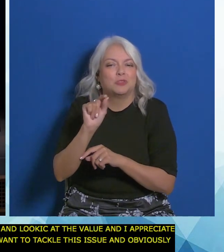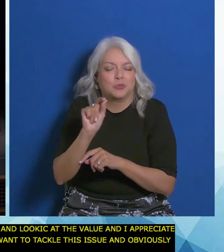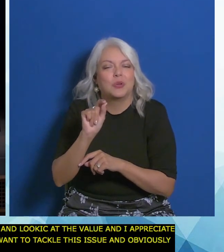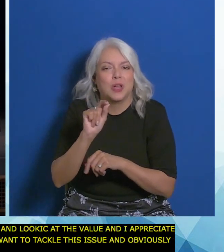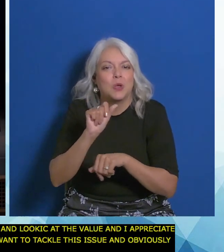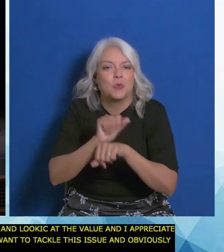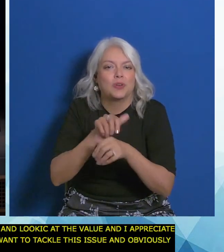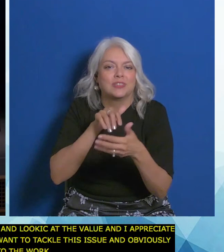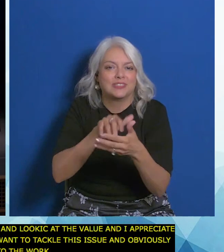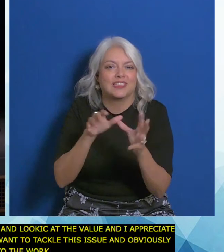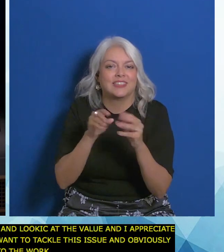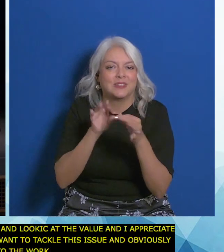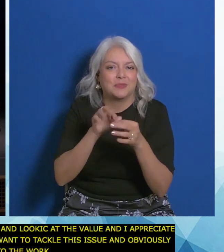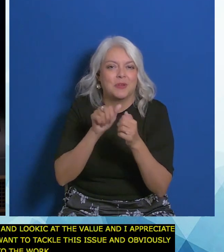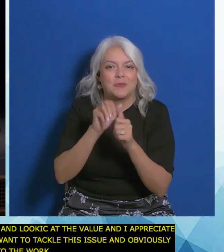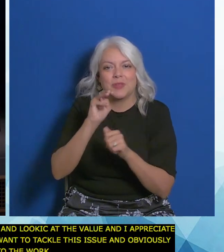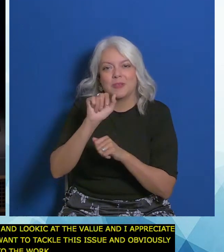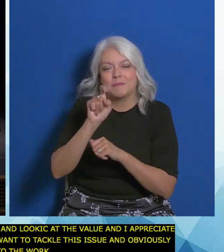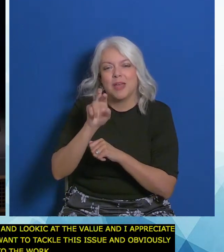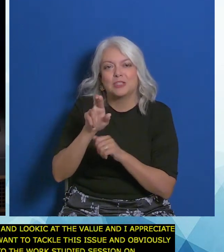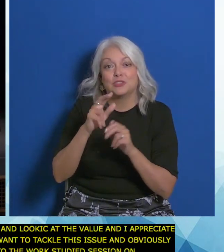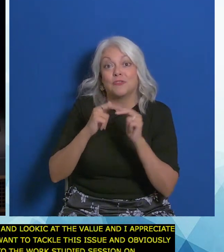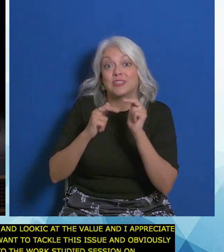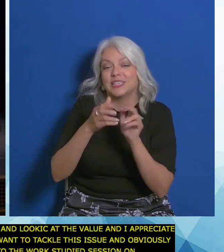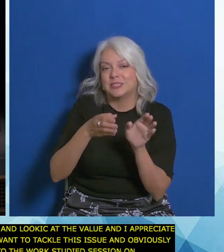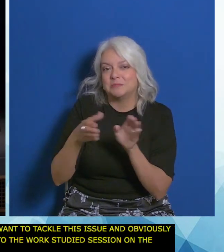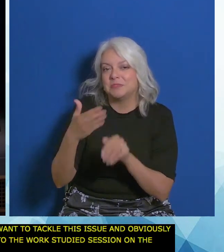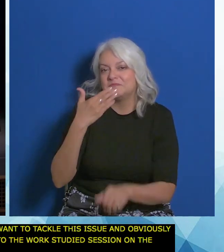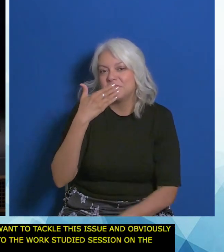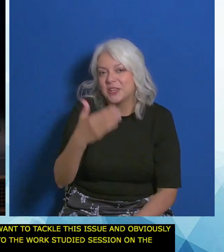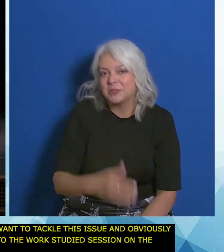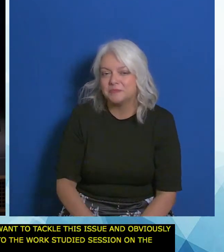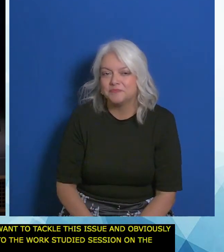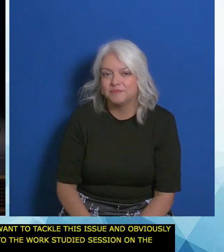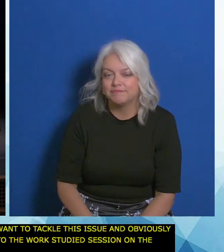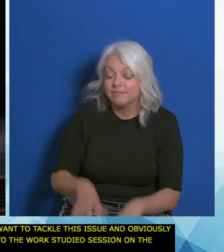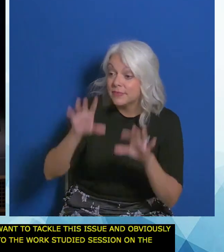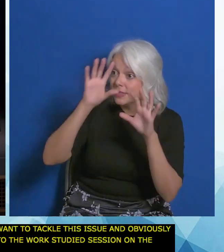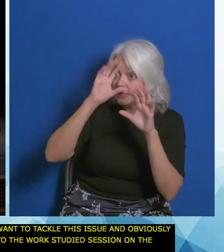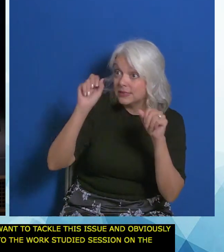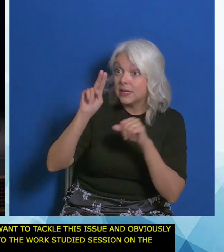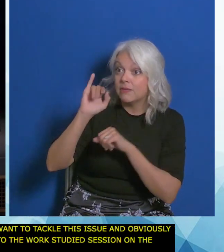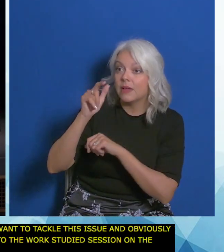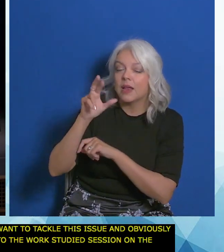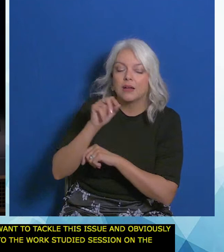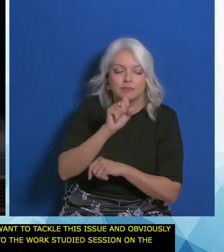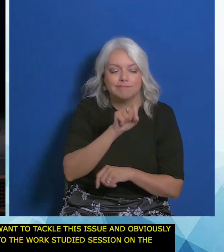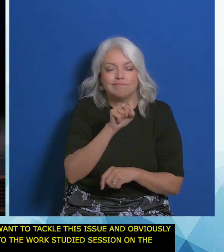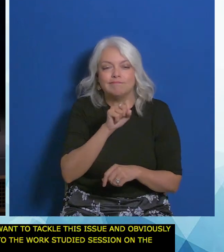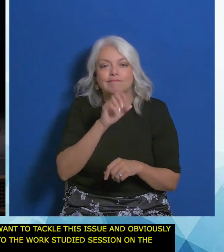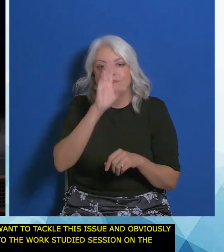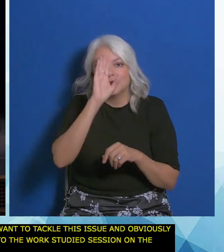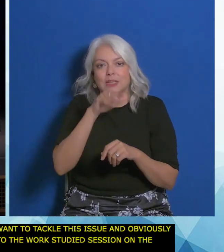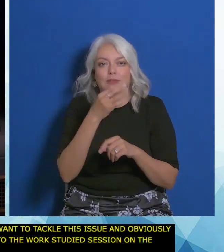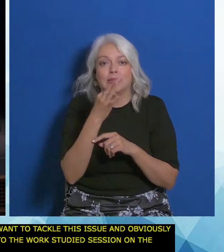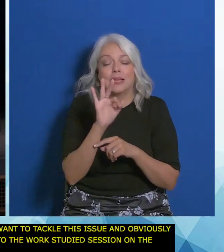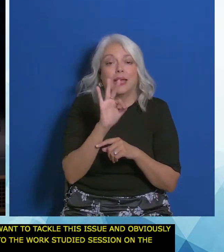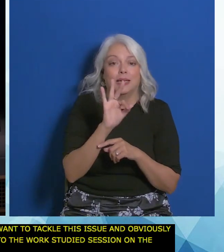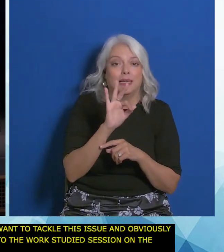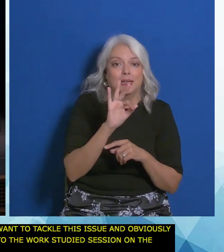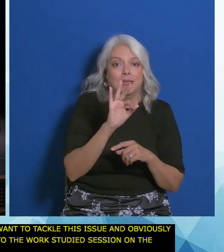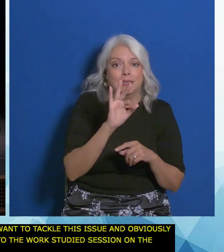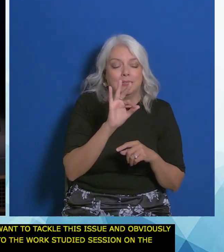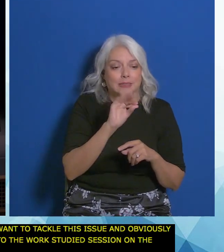master facilities plan. Thank you. Thank you. And I note that in the the mid-teens we had certainly more pressing issues